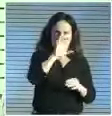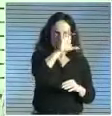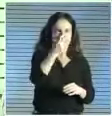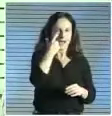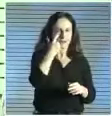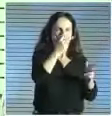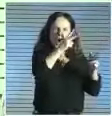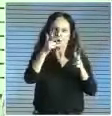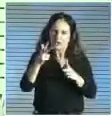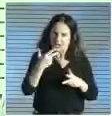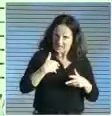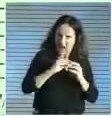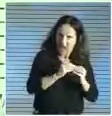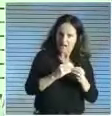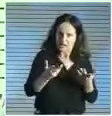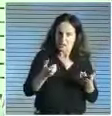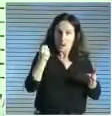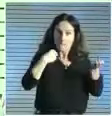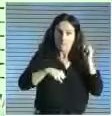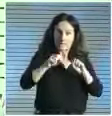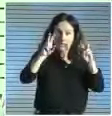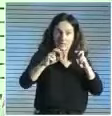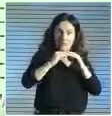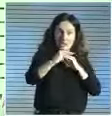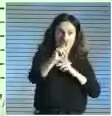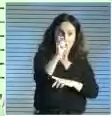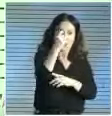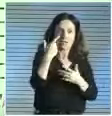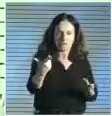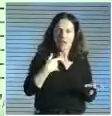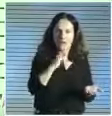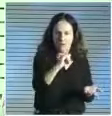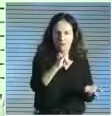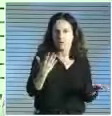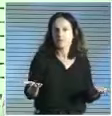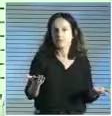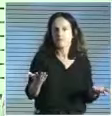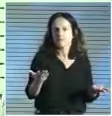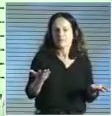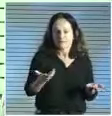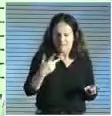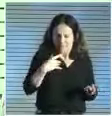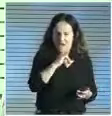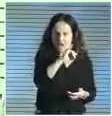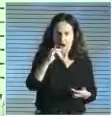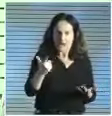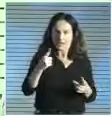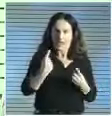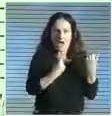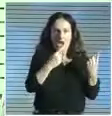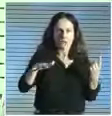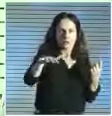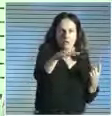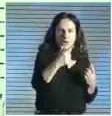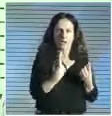actually exist? Because if you have the best practices available in some places, in some hotels, in your destination, it's very